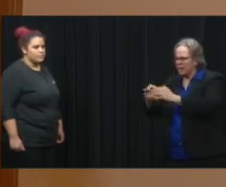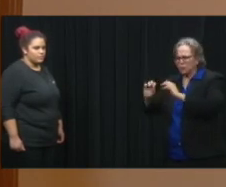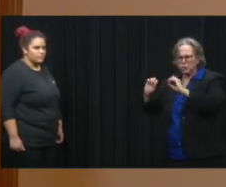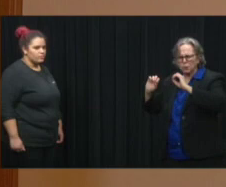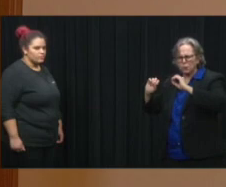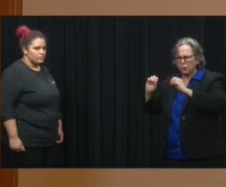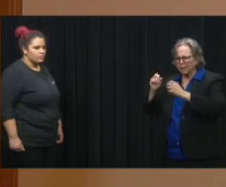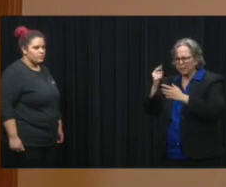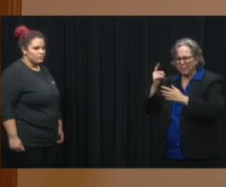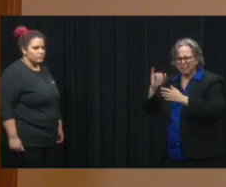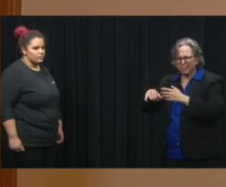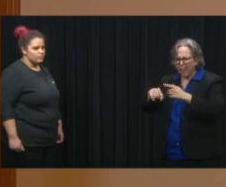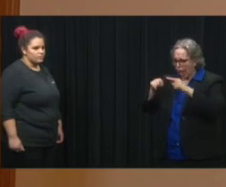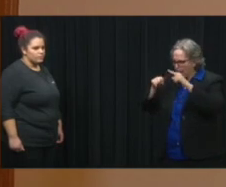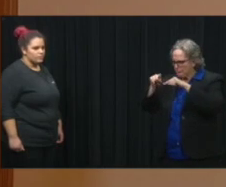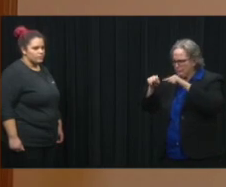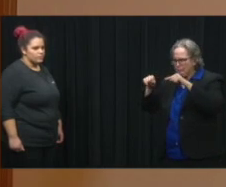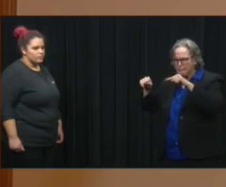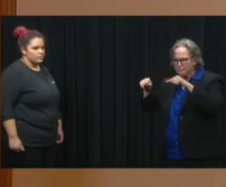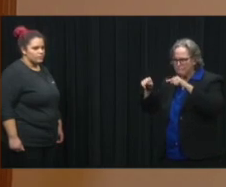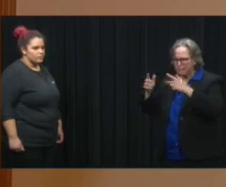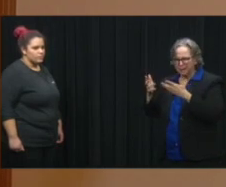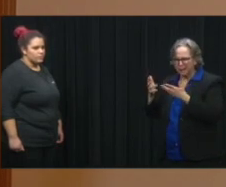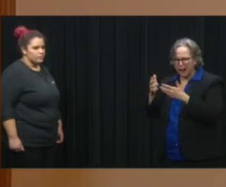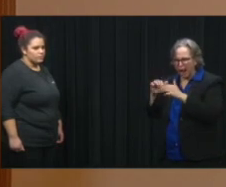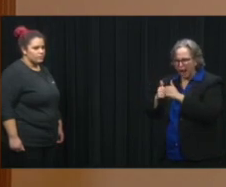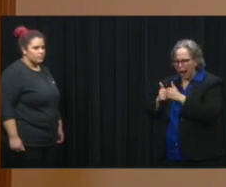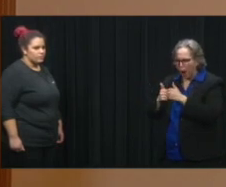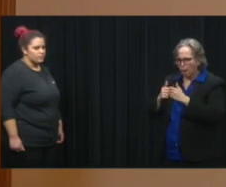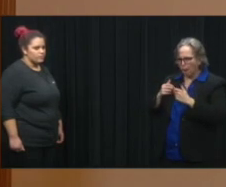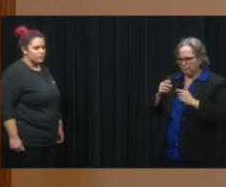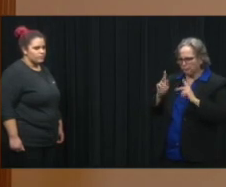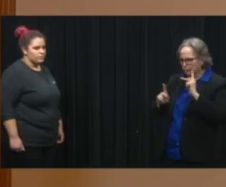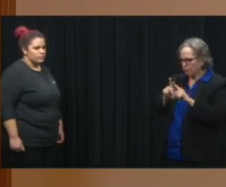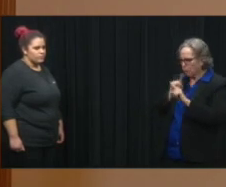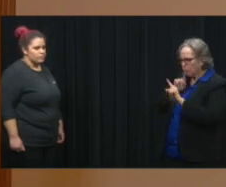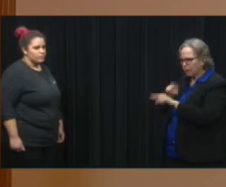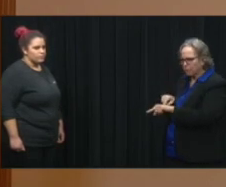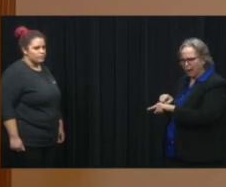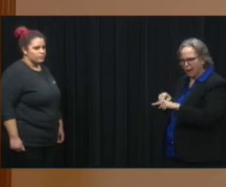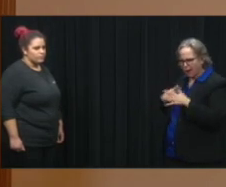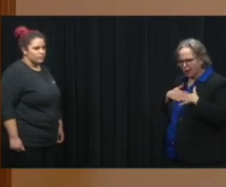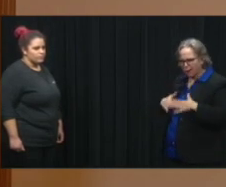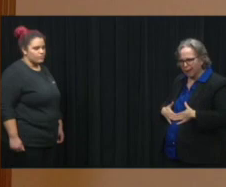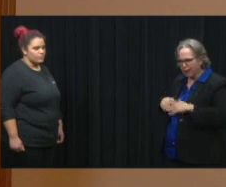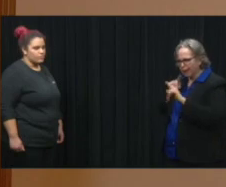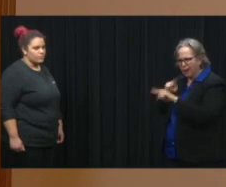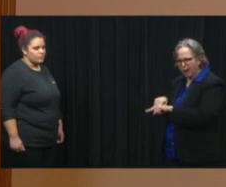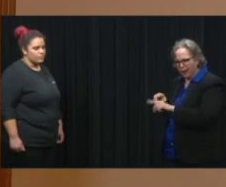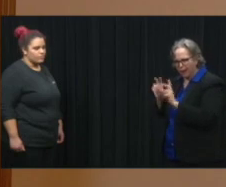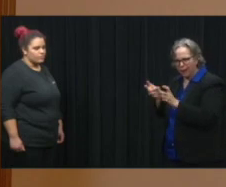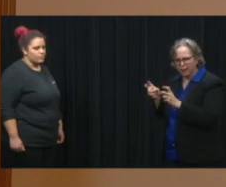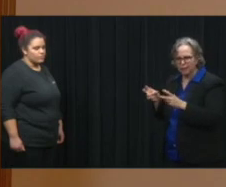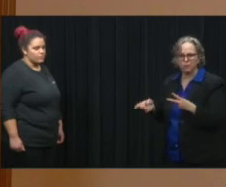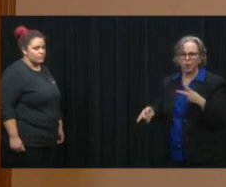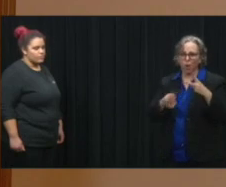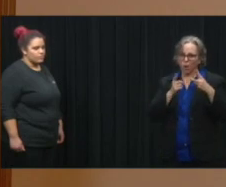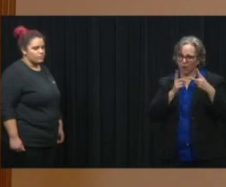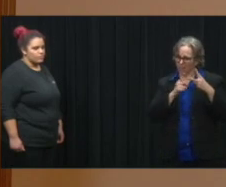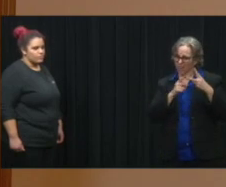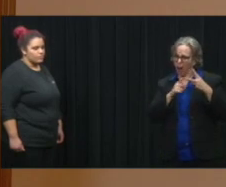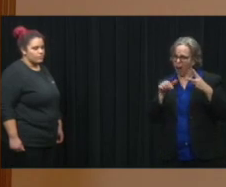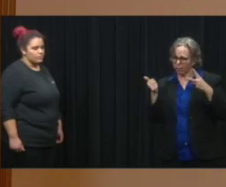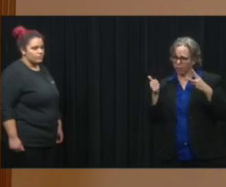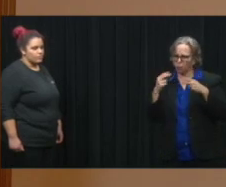we human beings adhere to them. So there's variability built into that. On the other side, there's something called